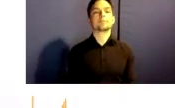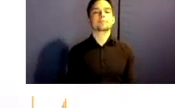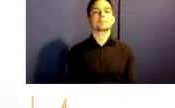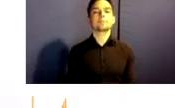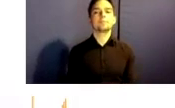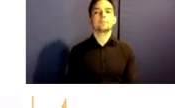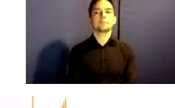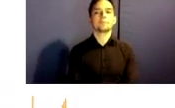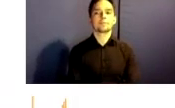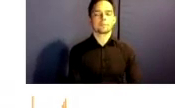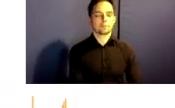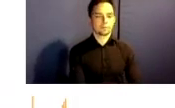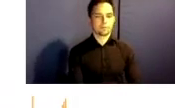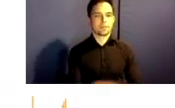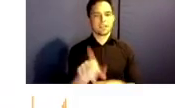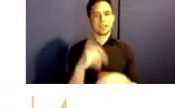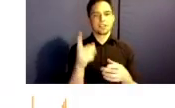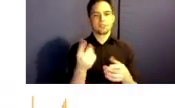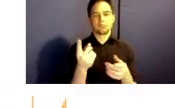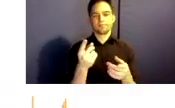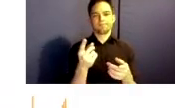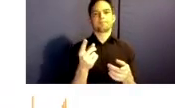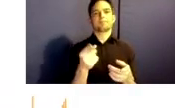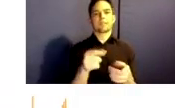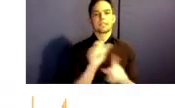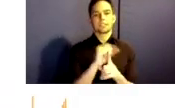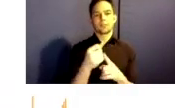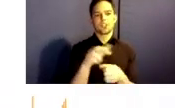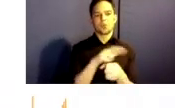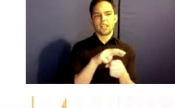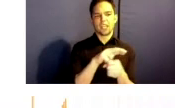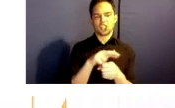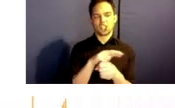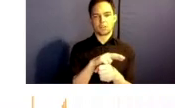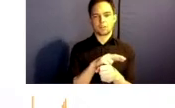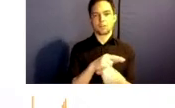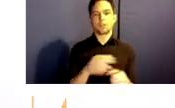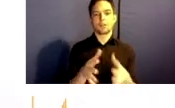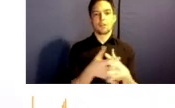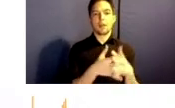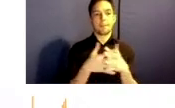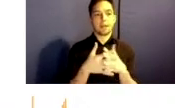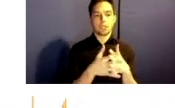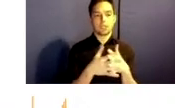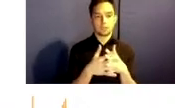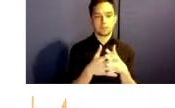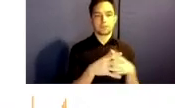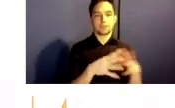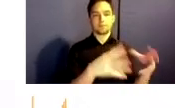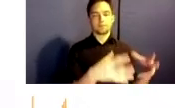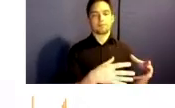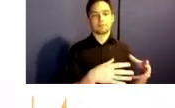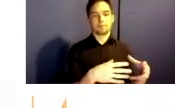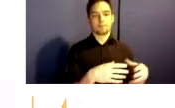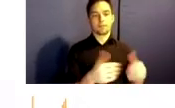This is just a situation by region, and the Americas are the